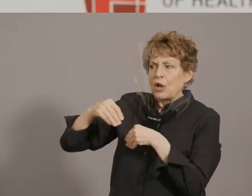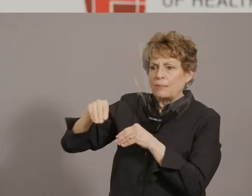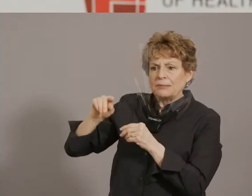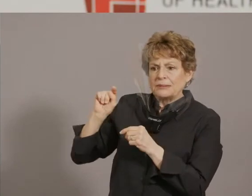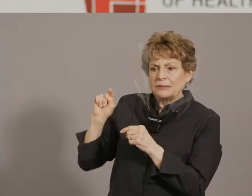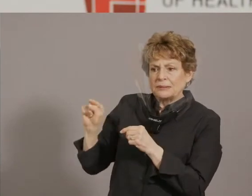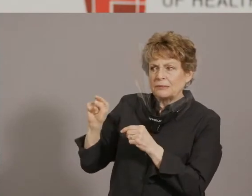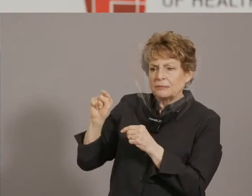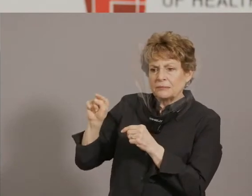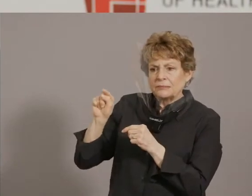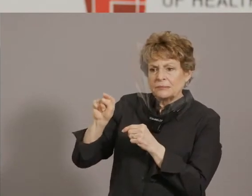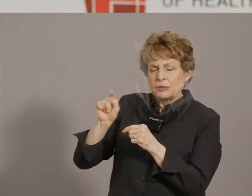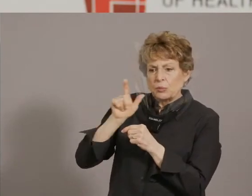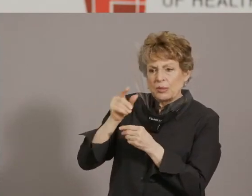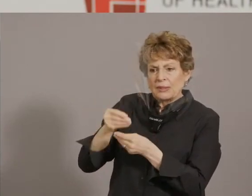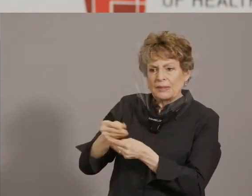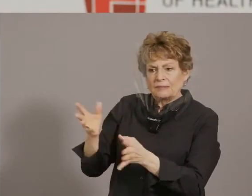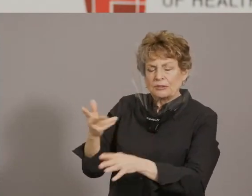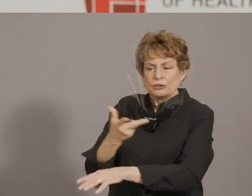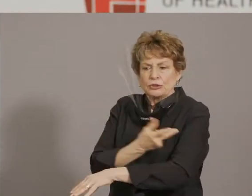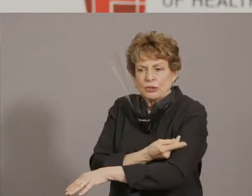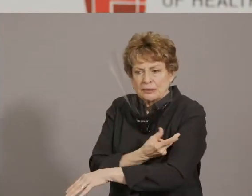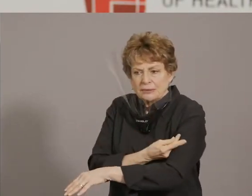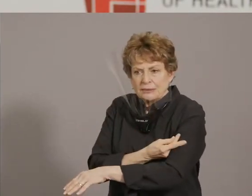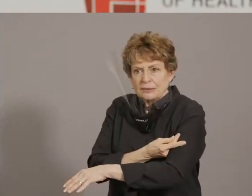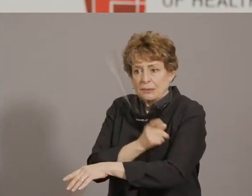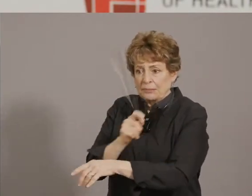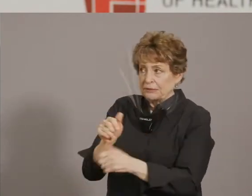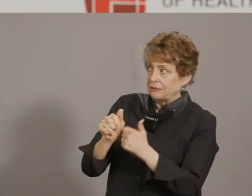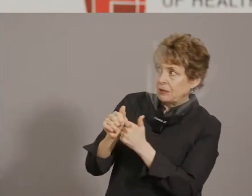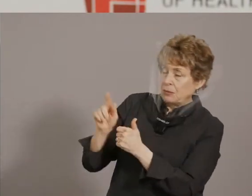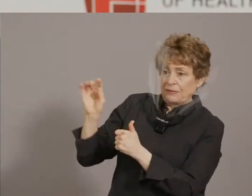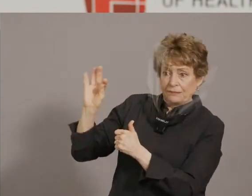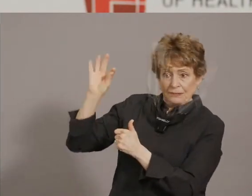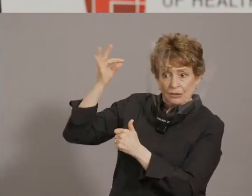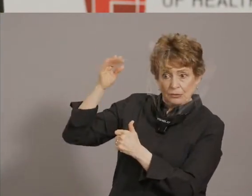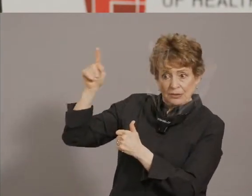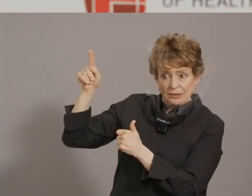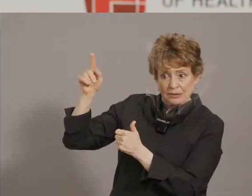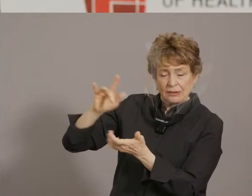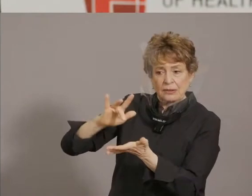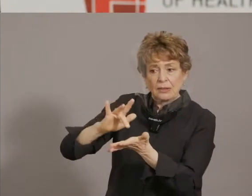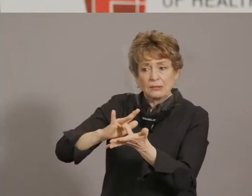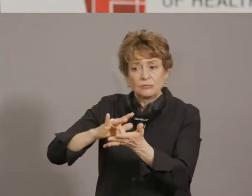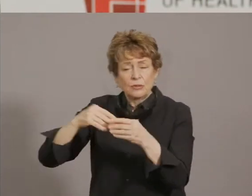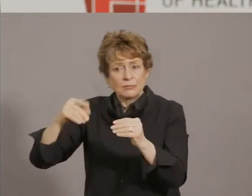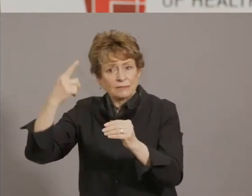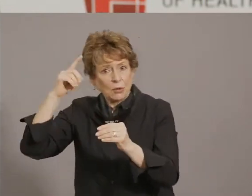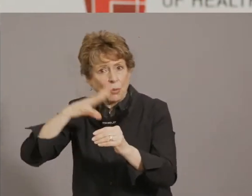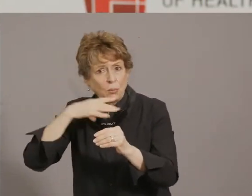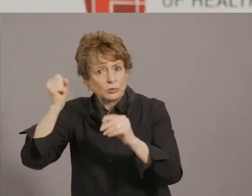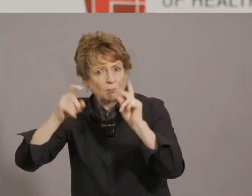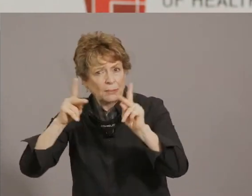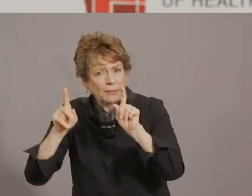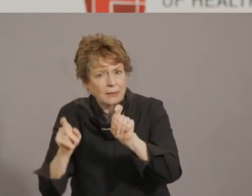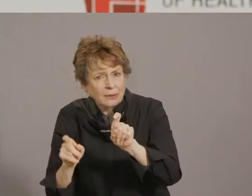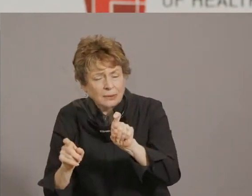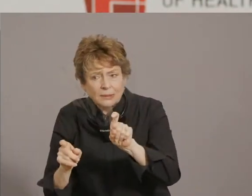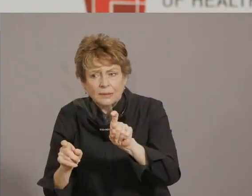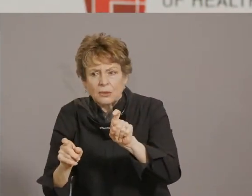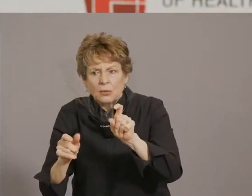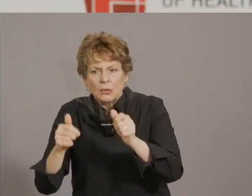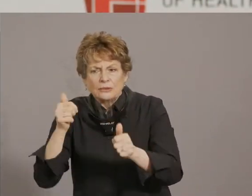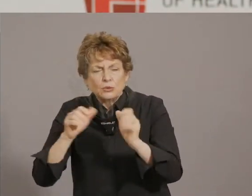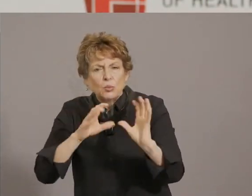or are they geared maybe only for the older folk, something like that? Yeah, so they're supposed to be following the same phases